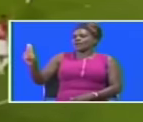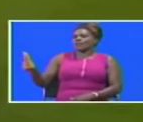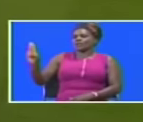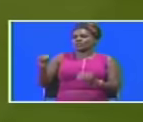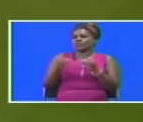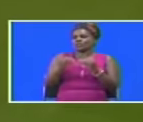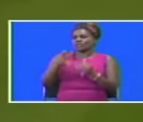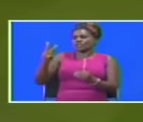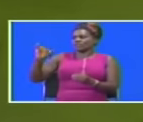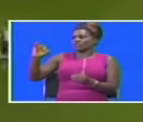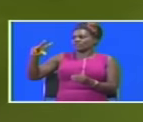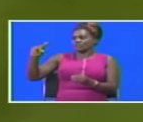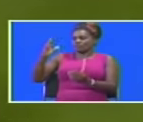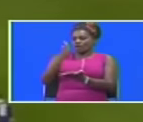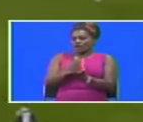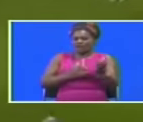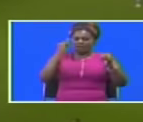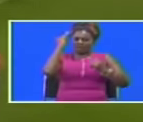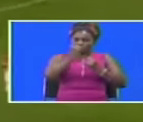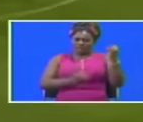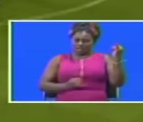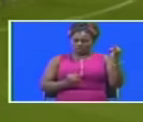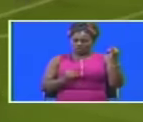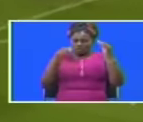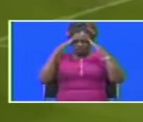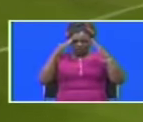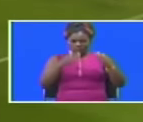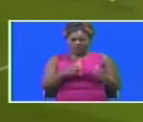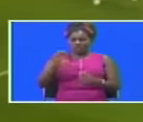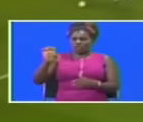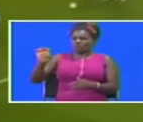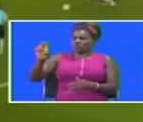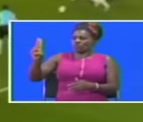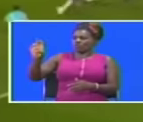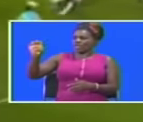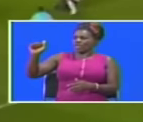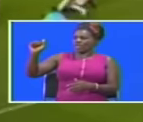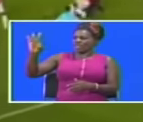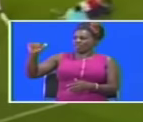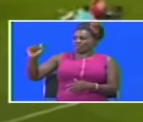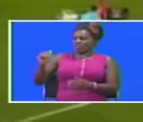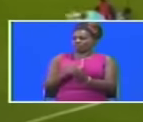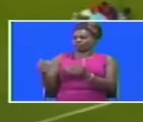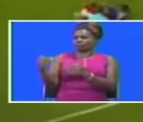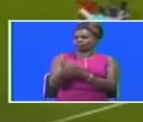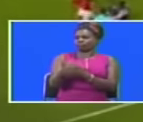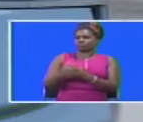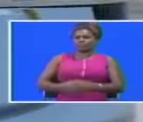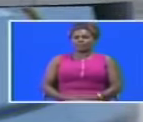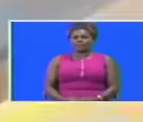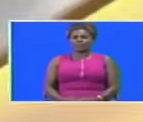Celta Vigo in semi-finals as Mourinho eyes UEFA Champions League through the back door.